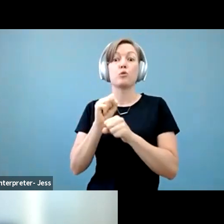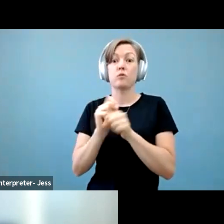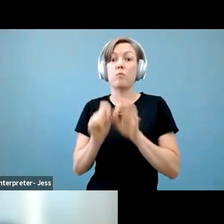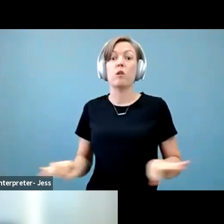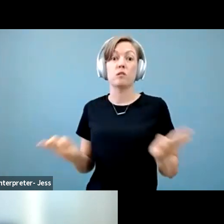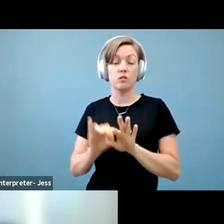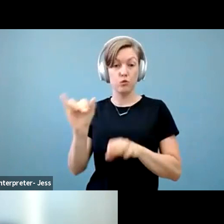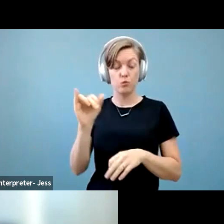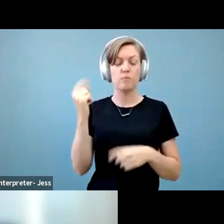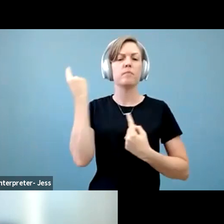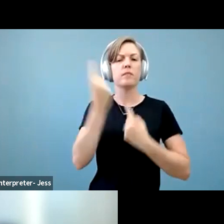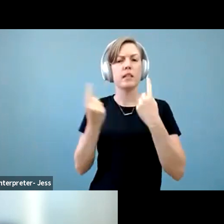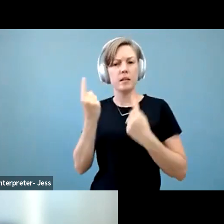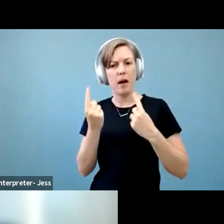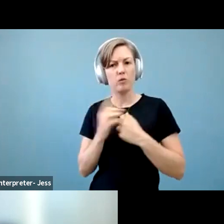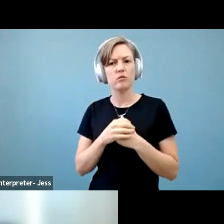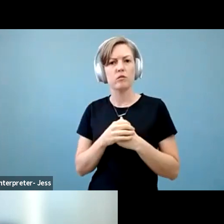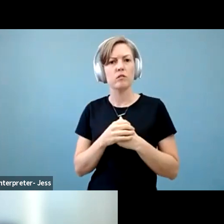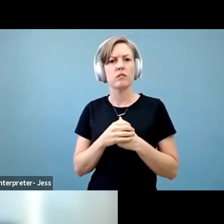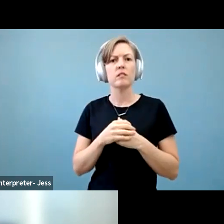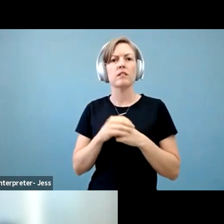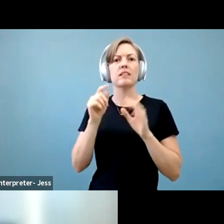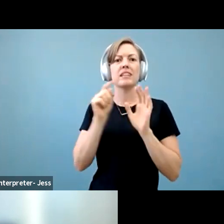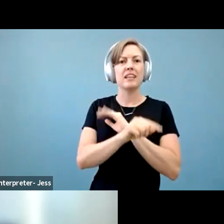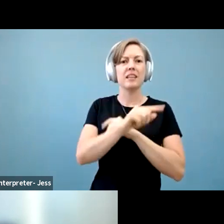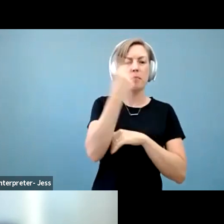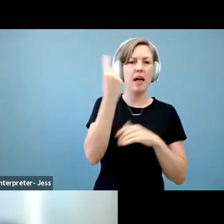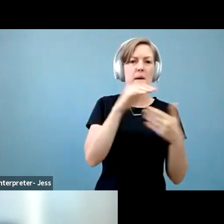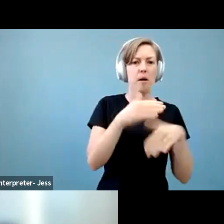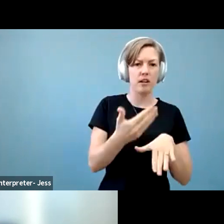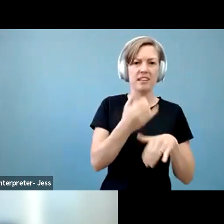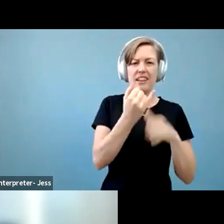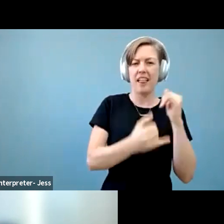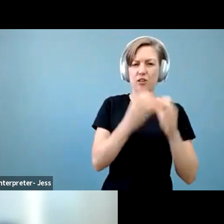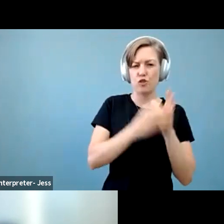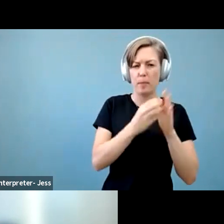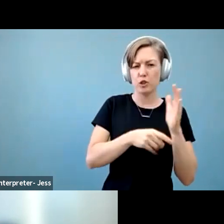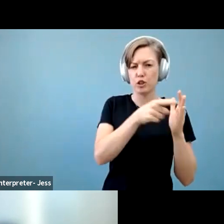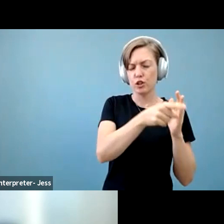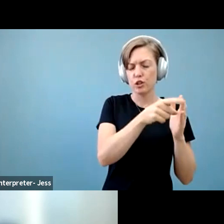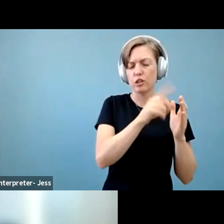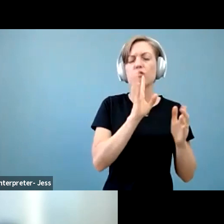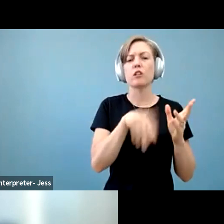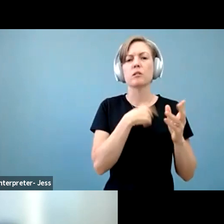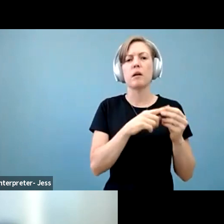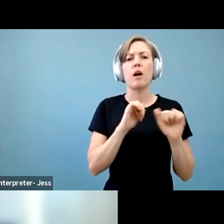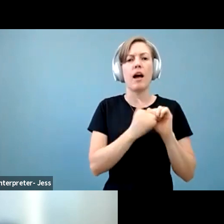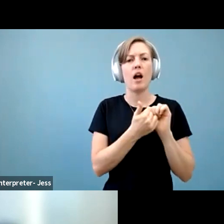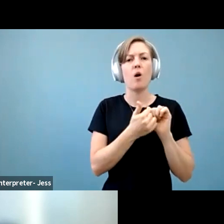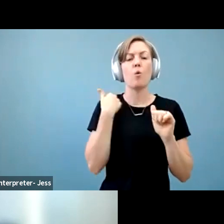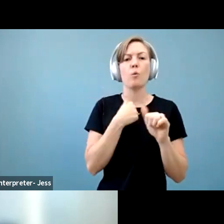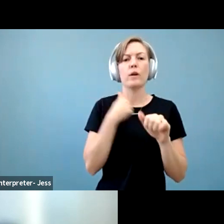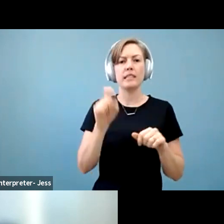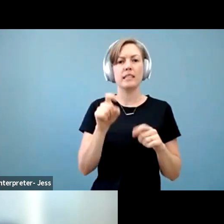Thinking about Killing the Black Body in the last chapter of that, where she talks about how we